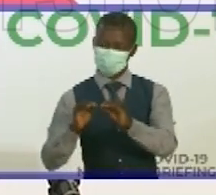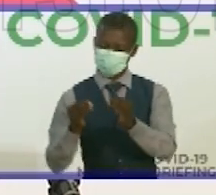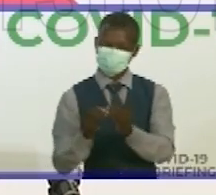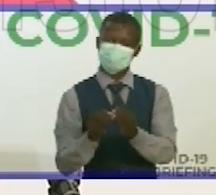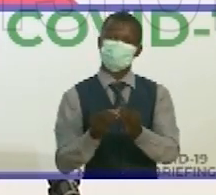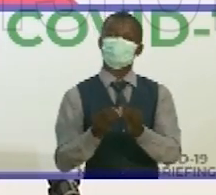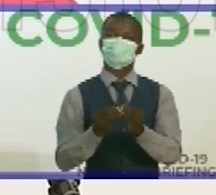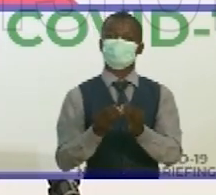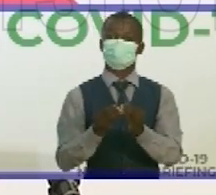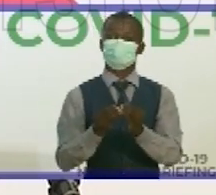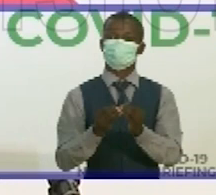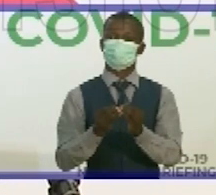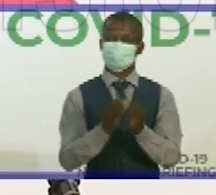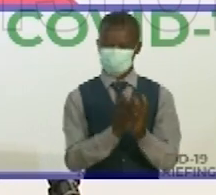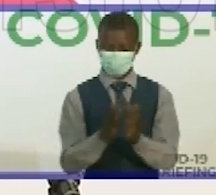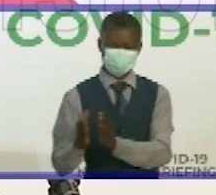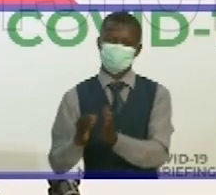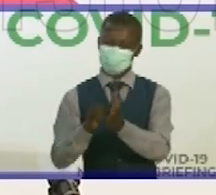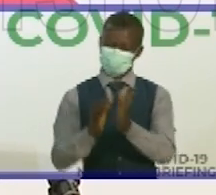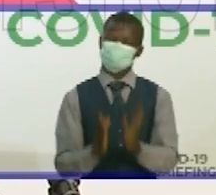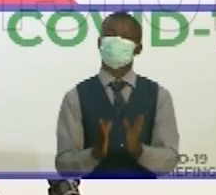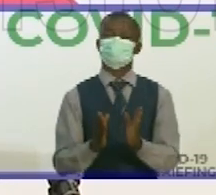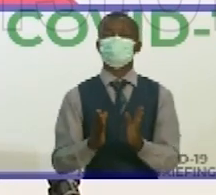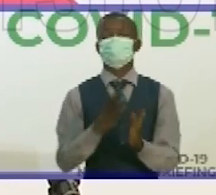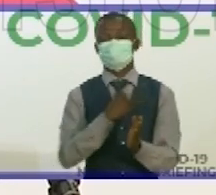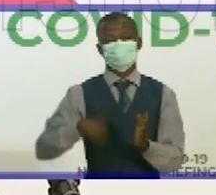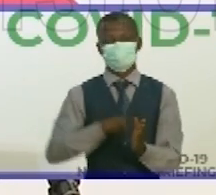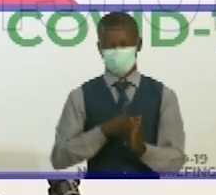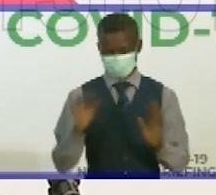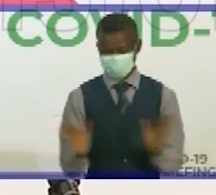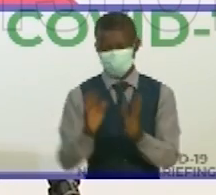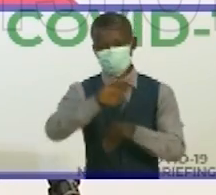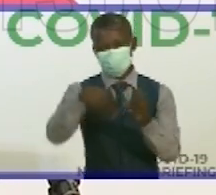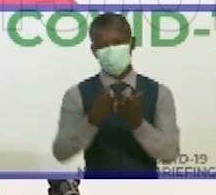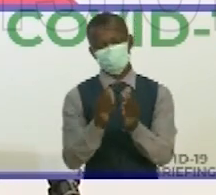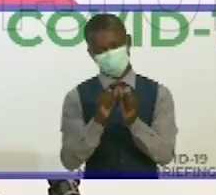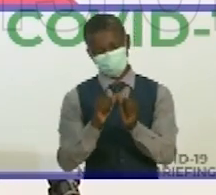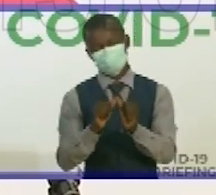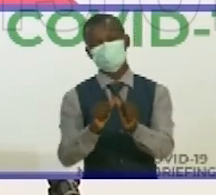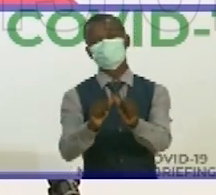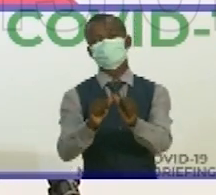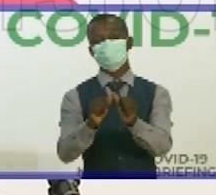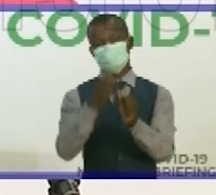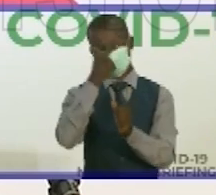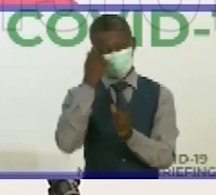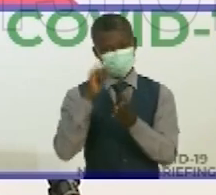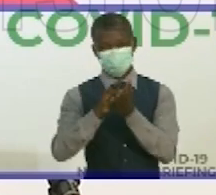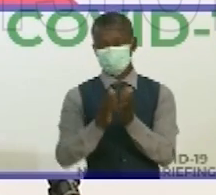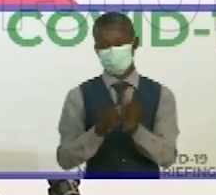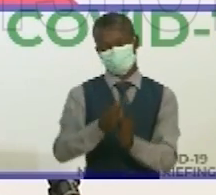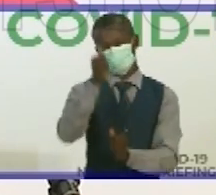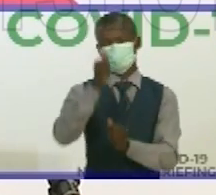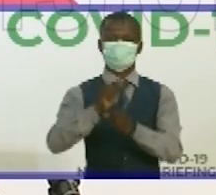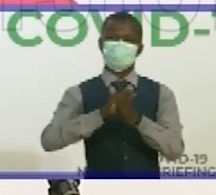escalated the levels of their ownership, and we encourage them to continue, as that is the most practicable